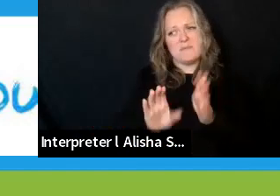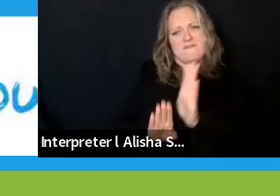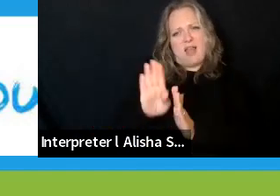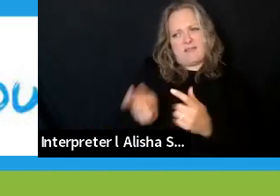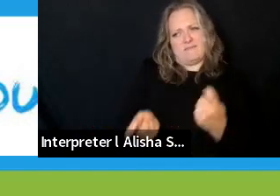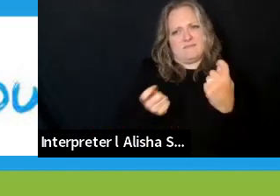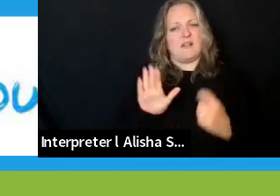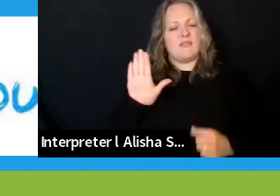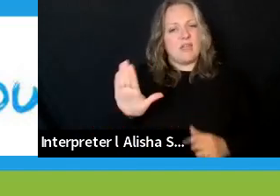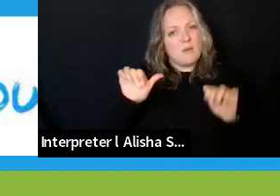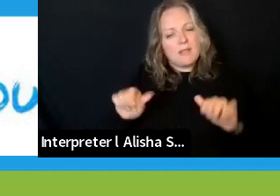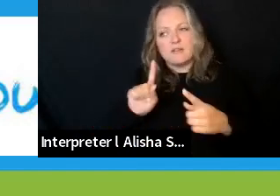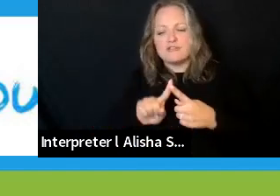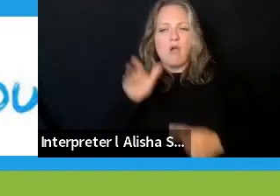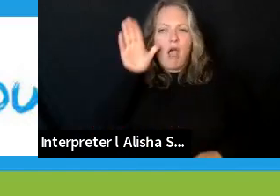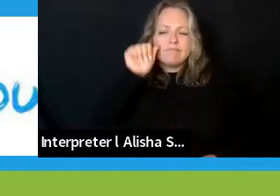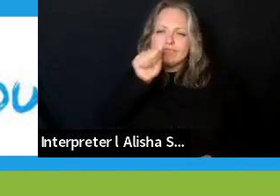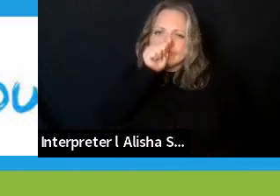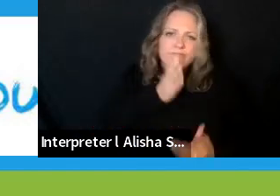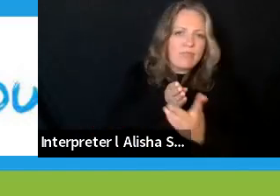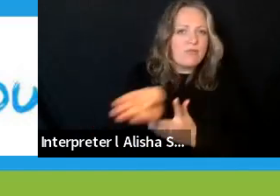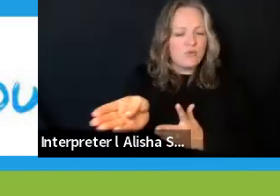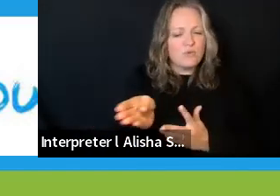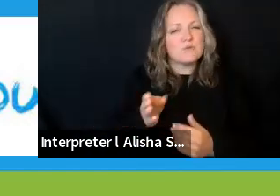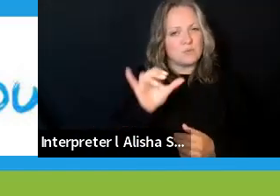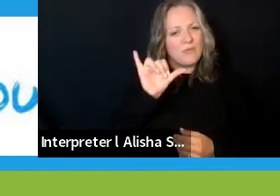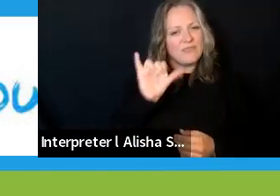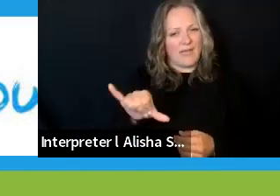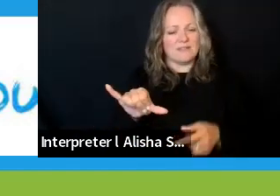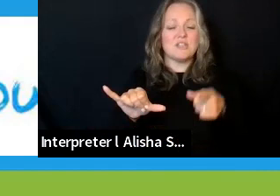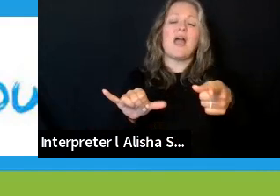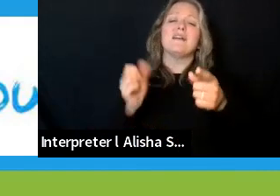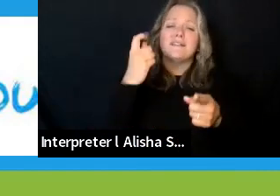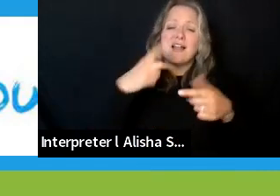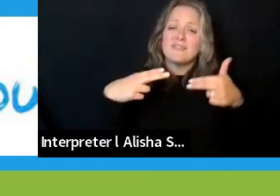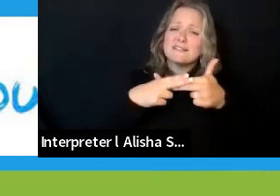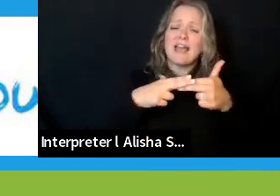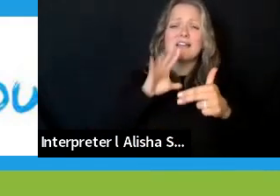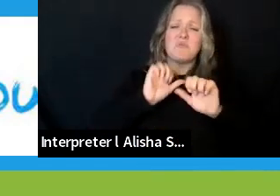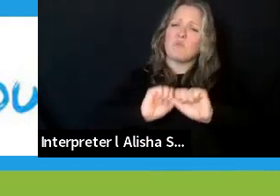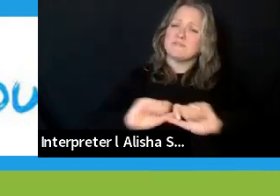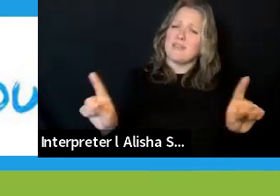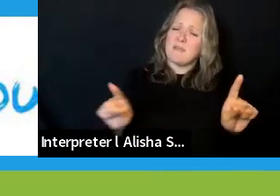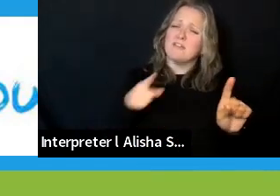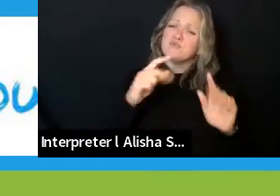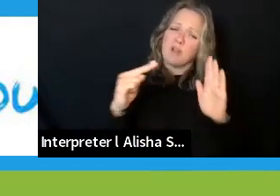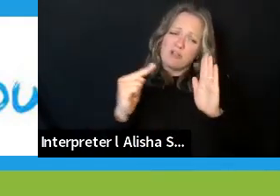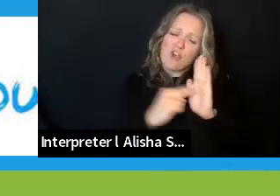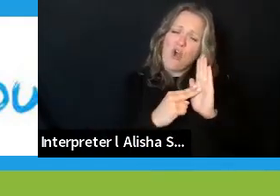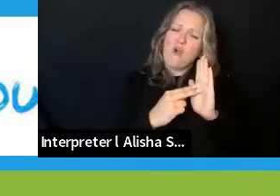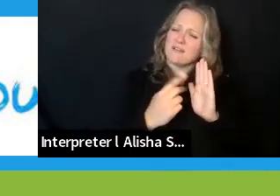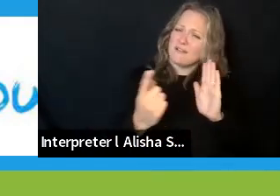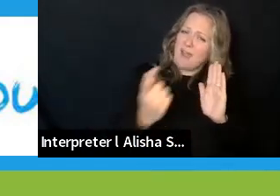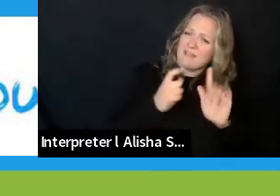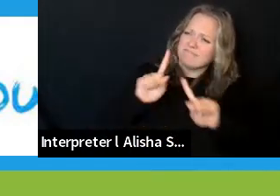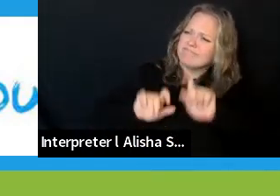is the key protective factor that relates to that. Again, you'll have these slides so you can look at them and ask us lots of questions if you have